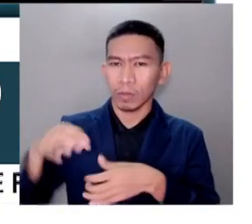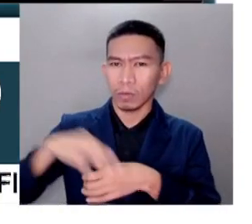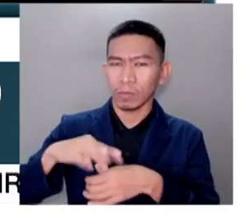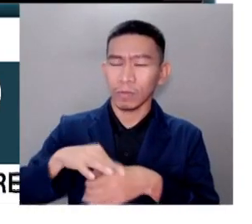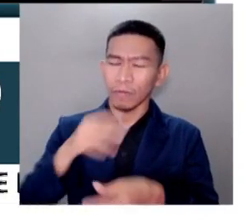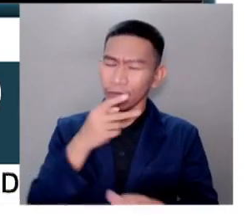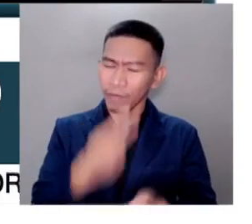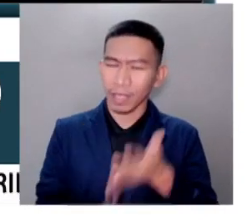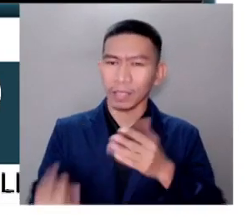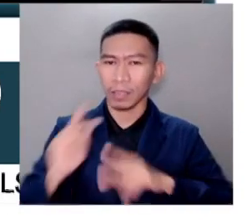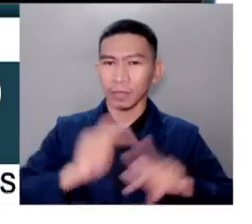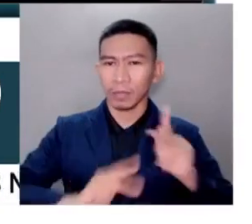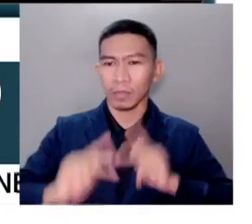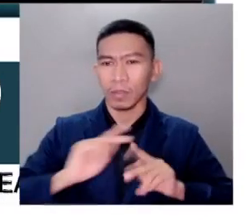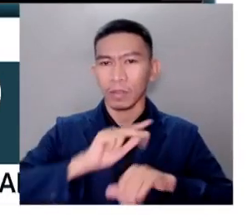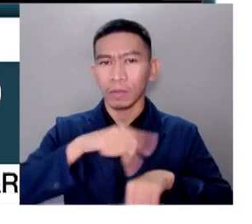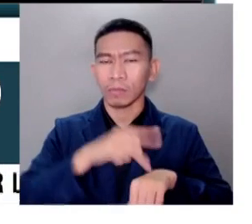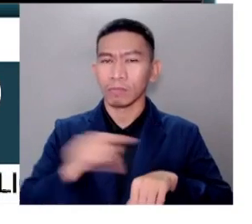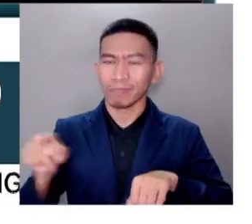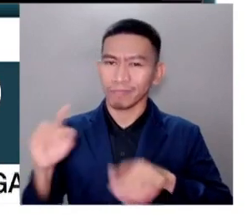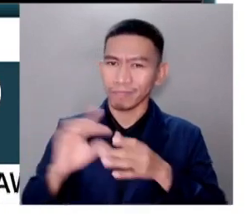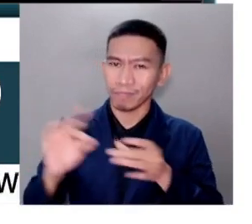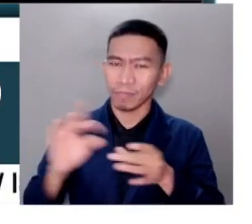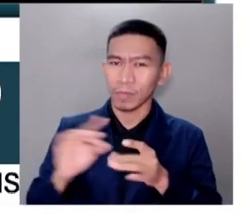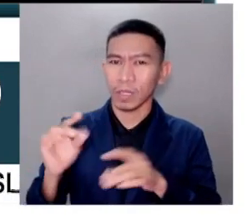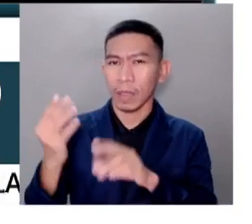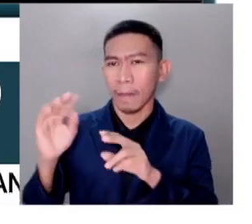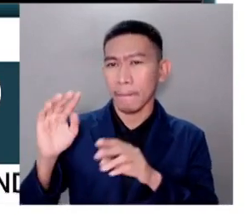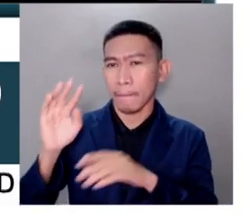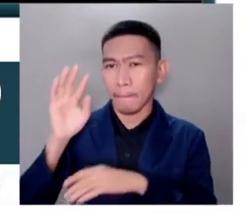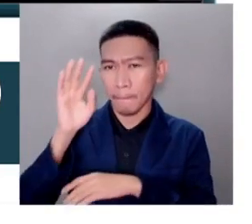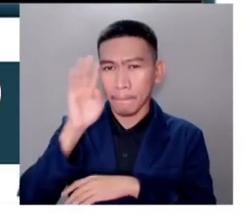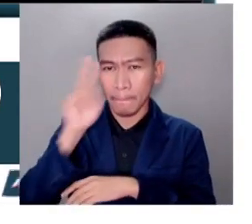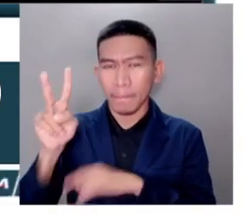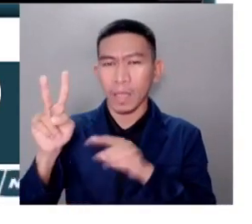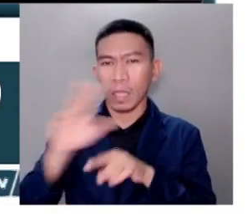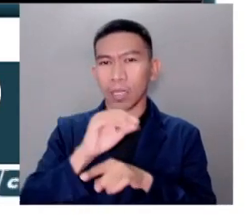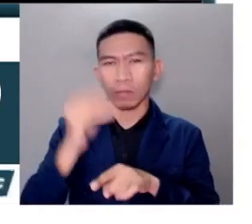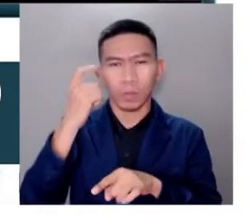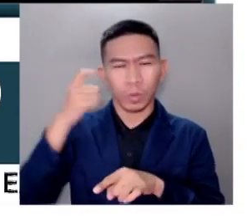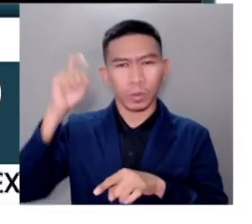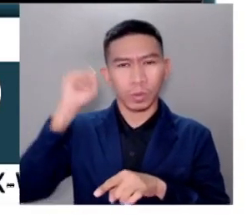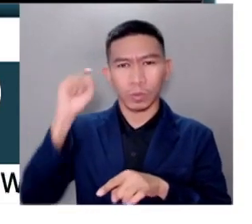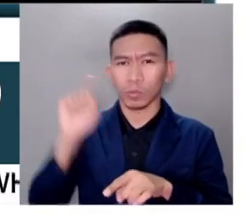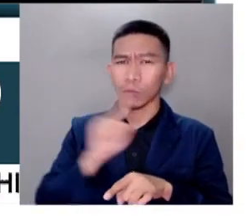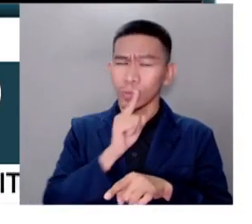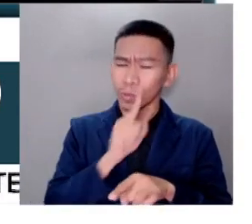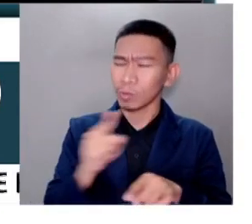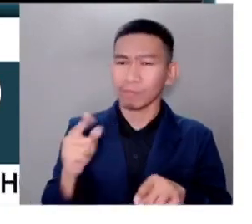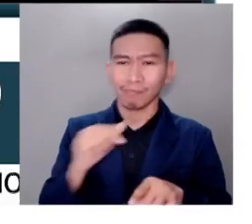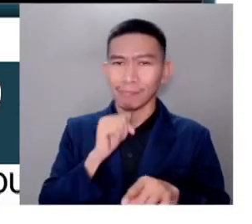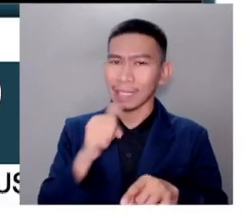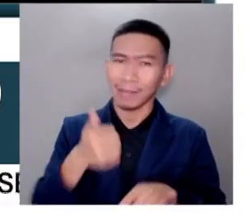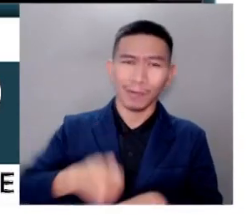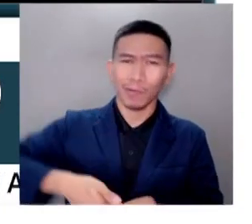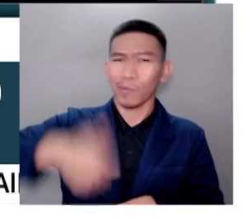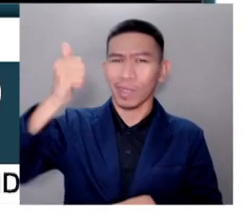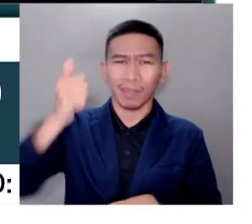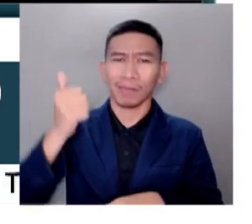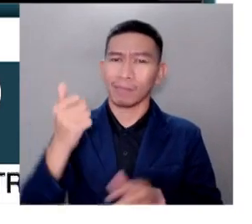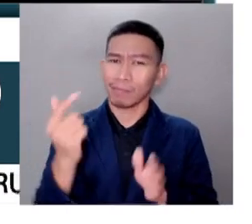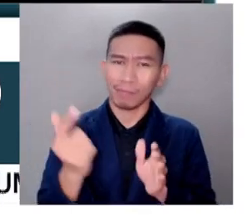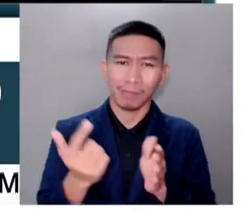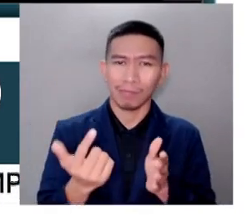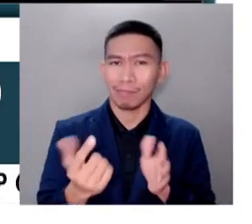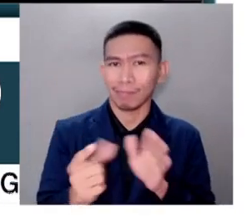went on to say that Marcos Jr. and Vice President-elect Sara Duterte were not elected legitimately. What is your proof for saying this,